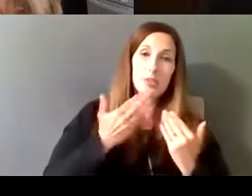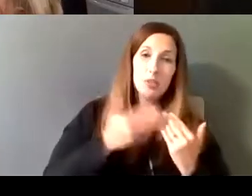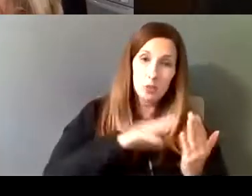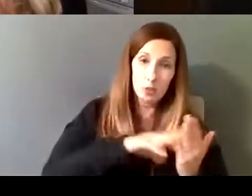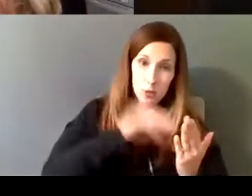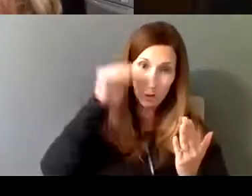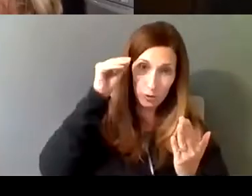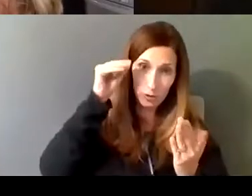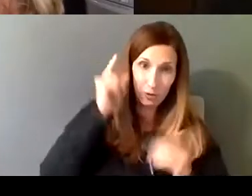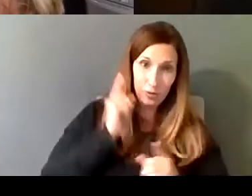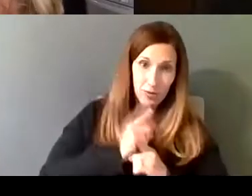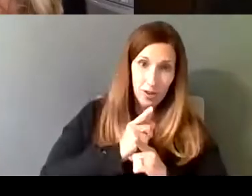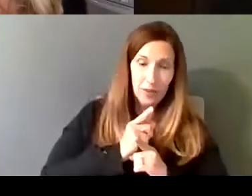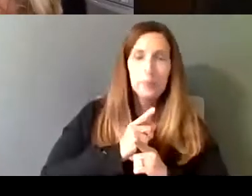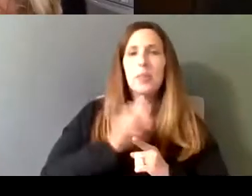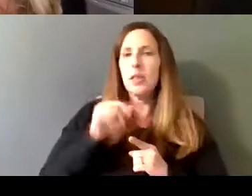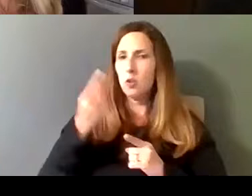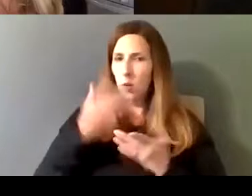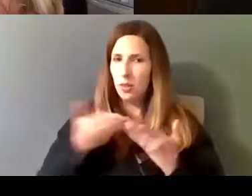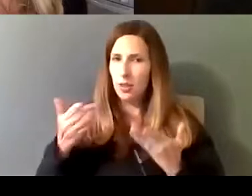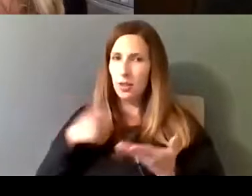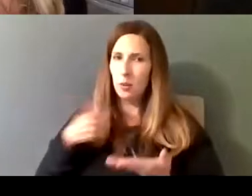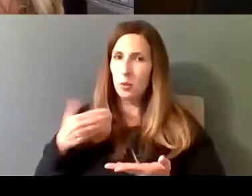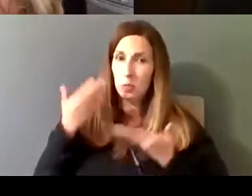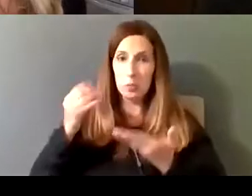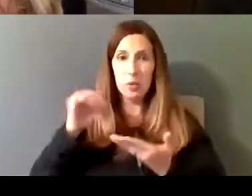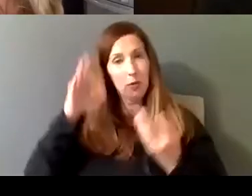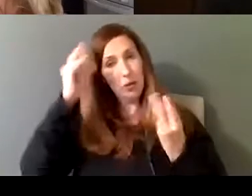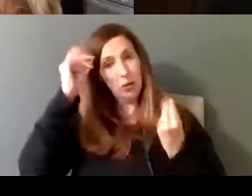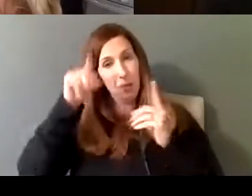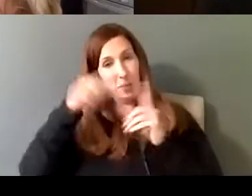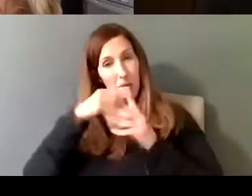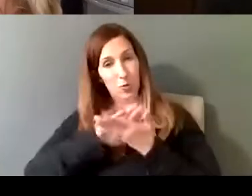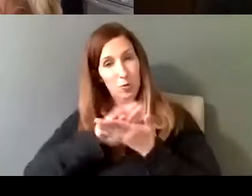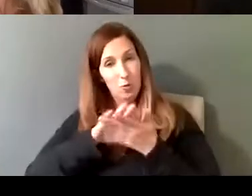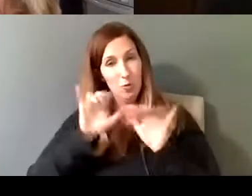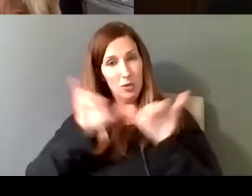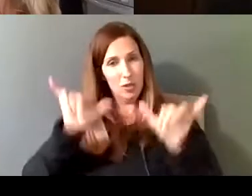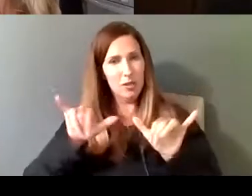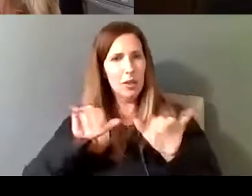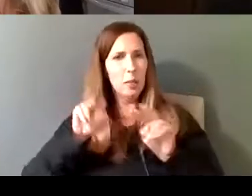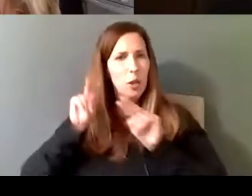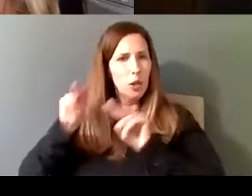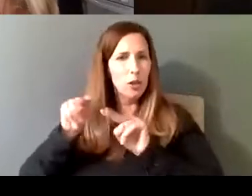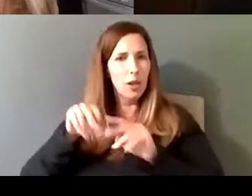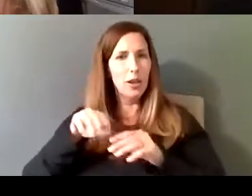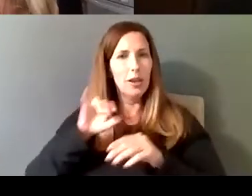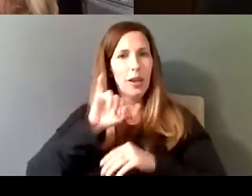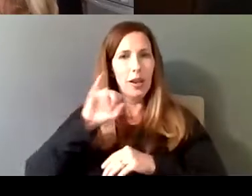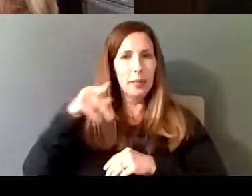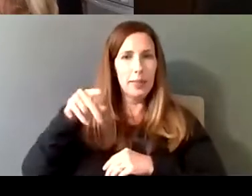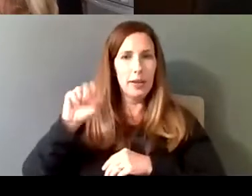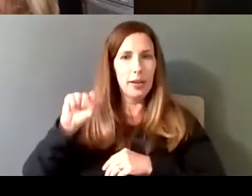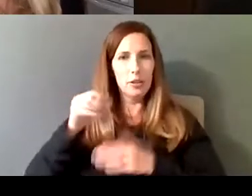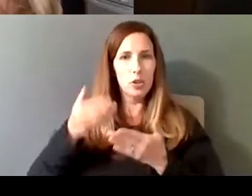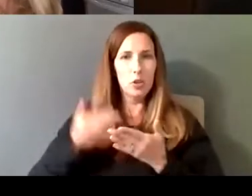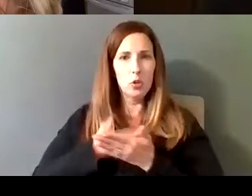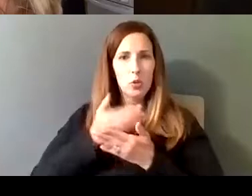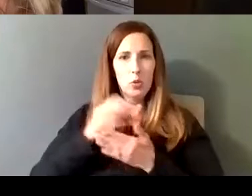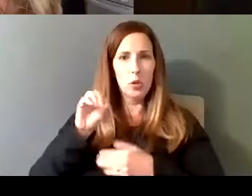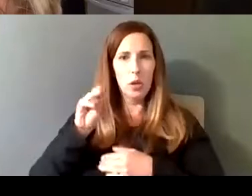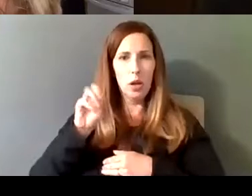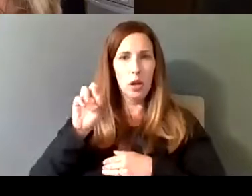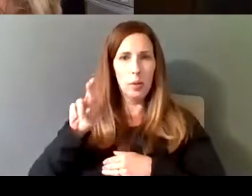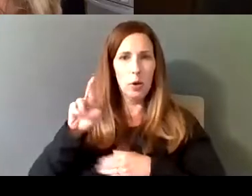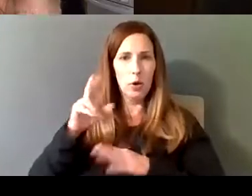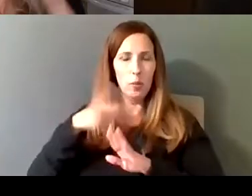right? So that's one thing I would suggest to folks who are thinking about the school systems is research the Indianapolis Public Schools Newcomer Program